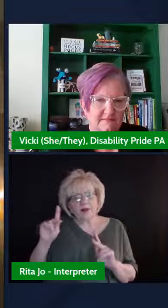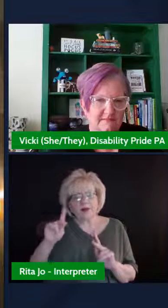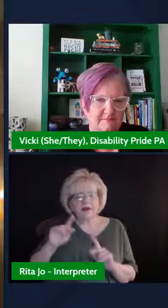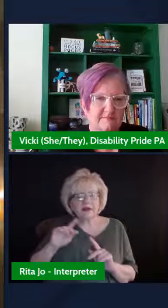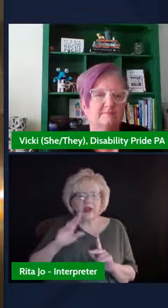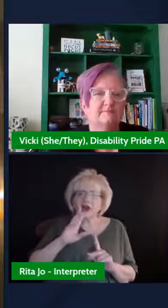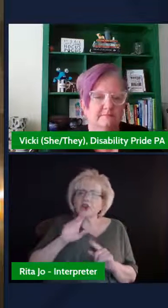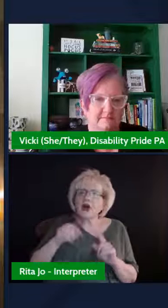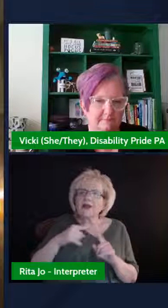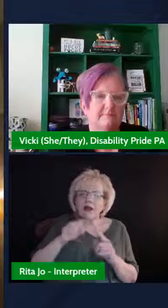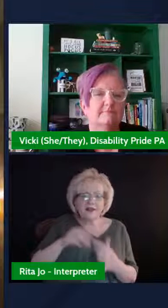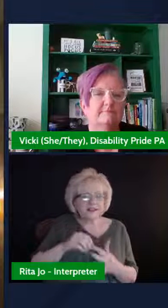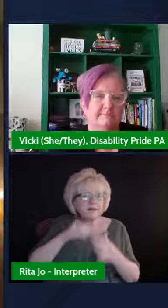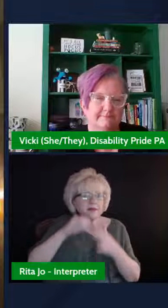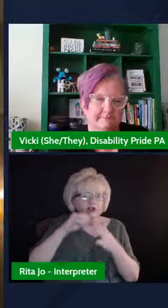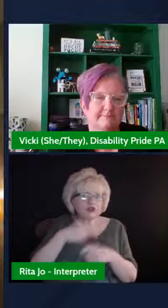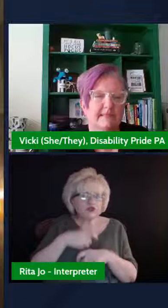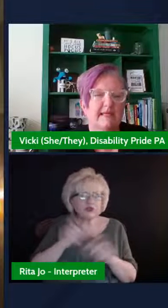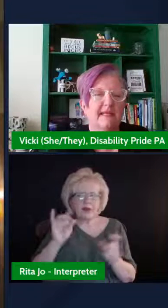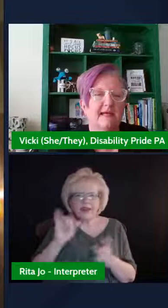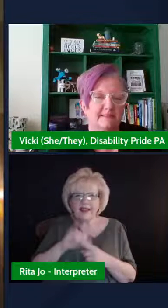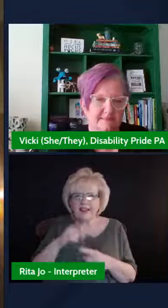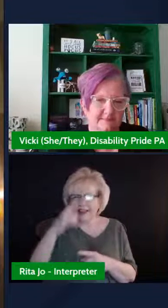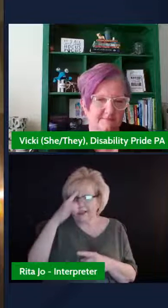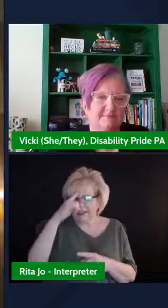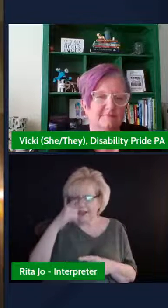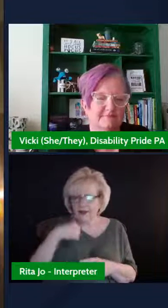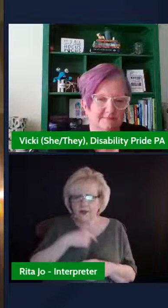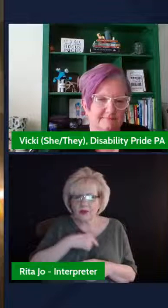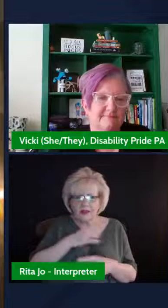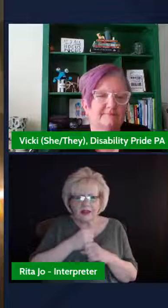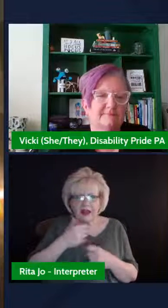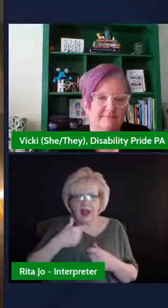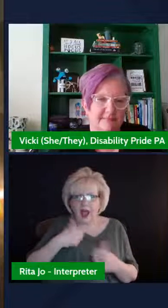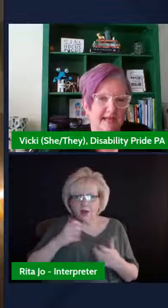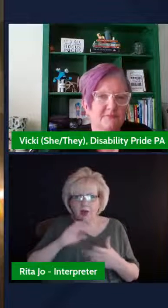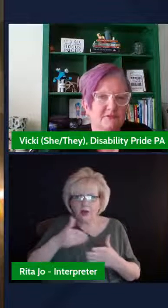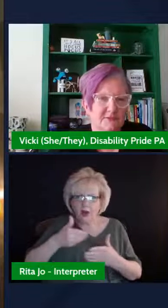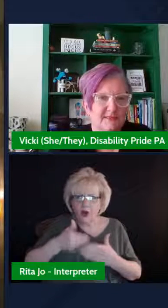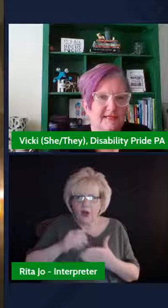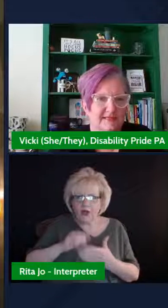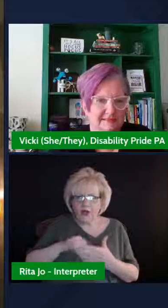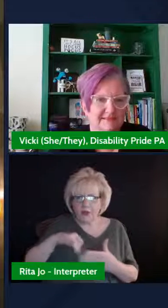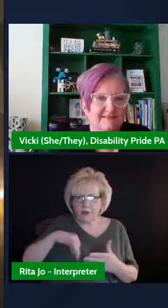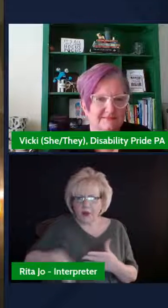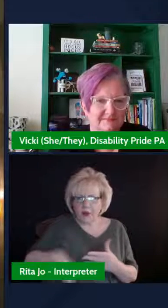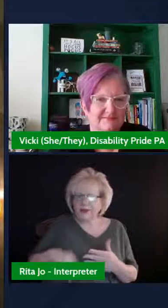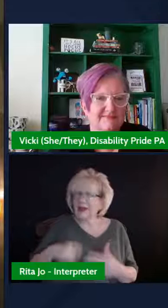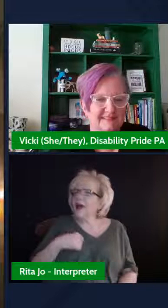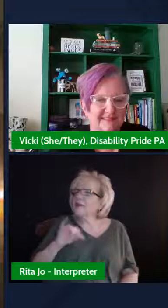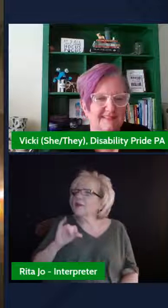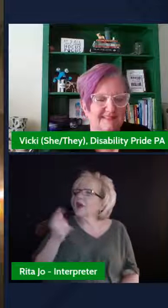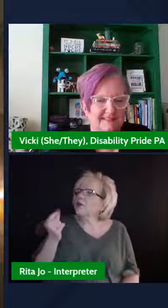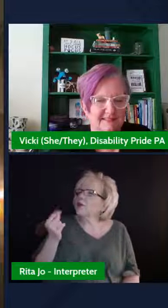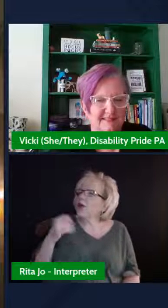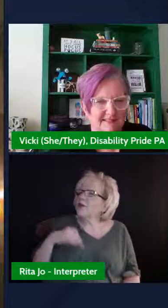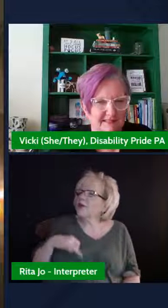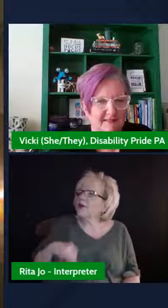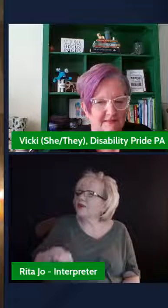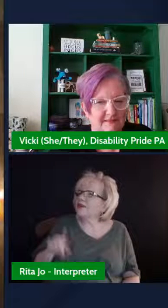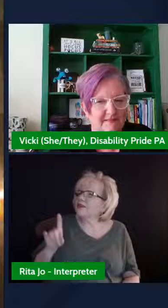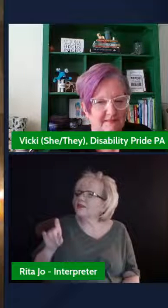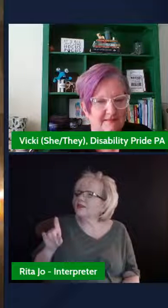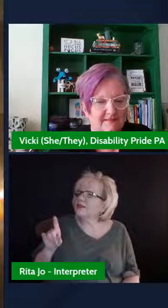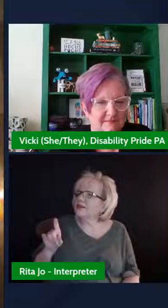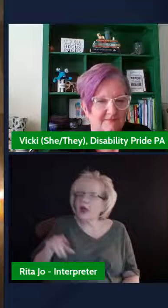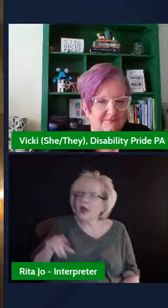special treatment they think we get and be like, "Oh, I want all the Yes. perks," and we're like, "What perks?" Absolutely. Yeah, but yeah, I do see merit